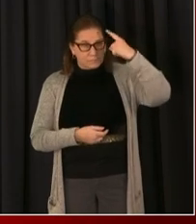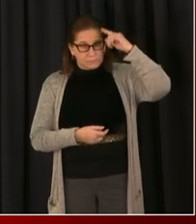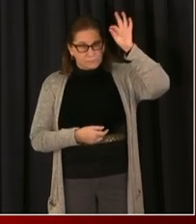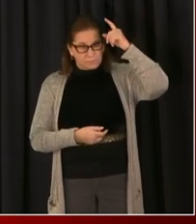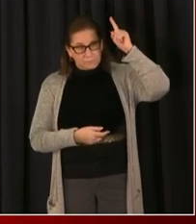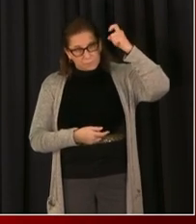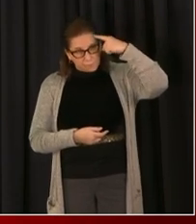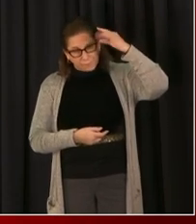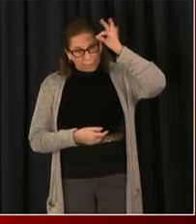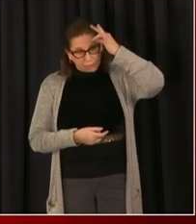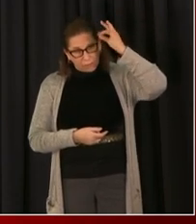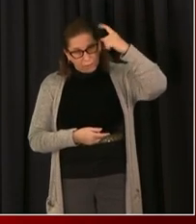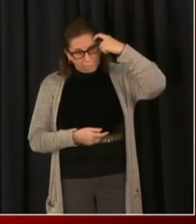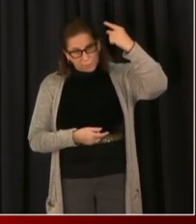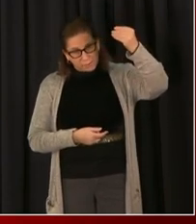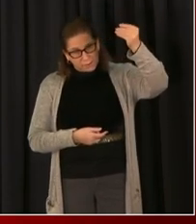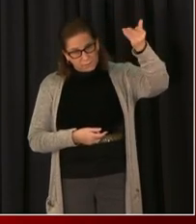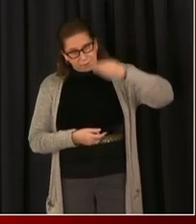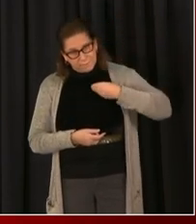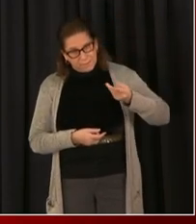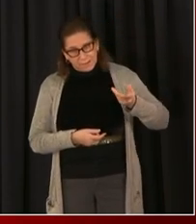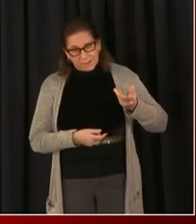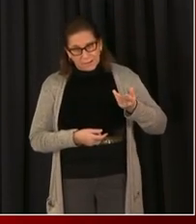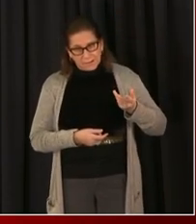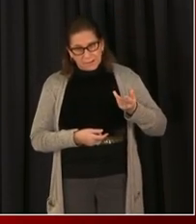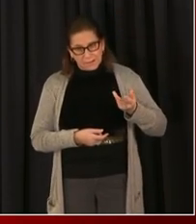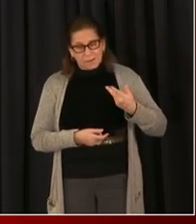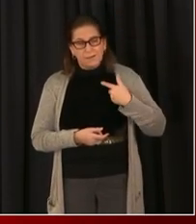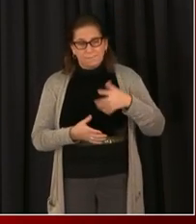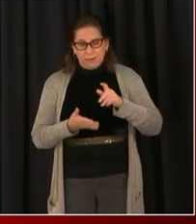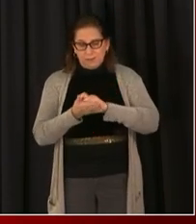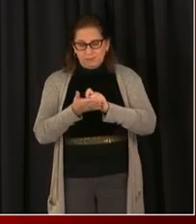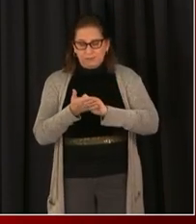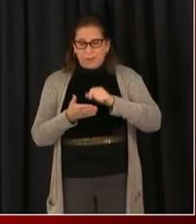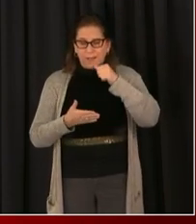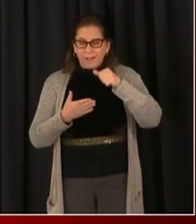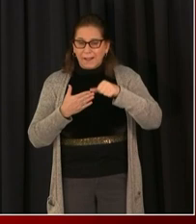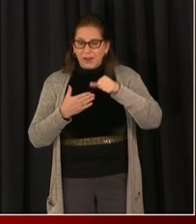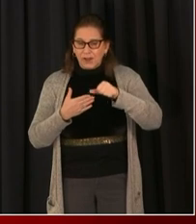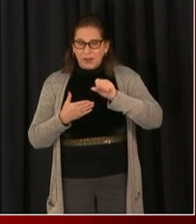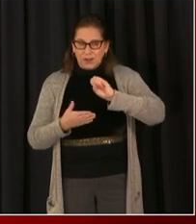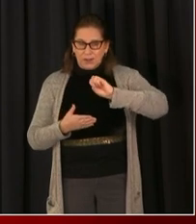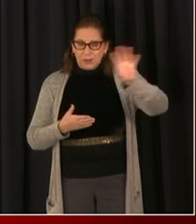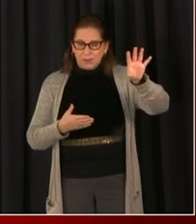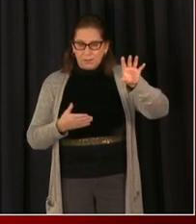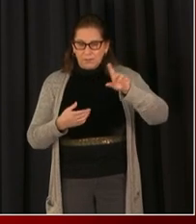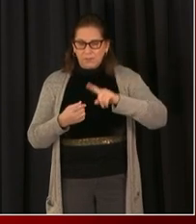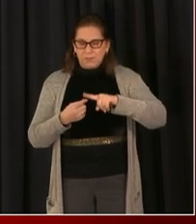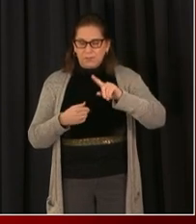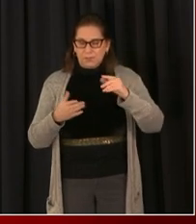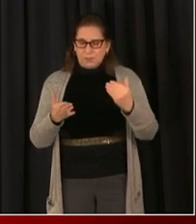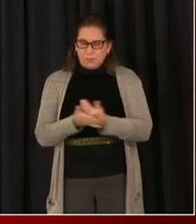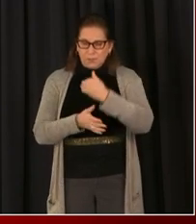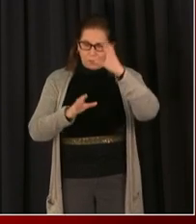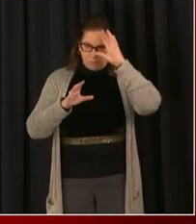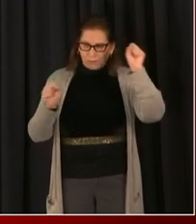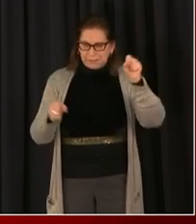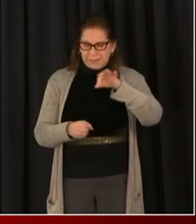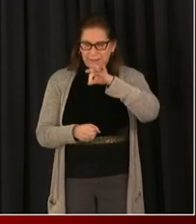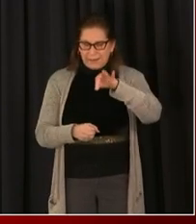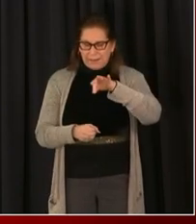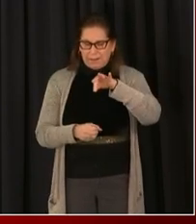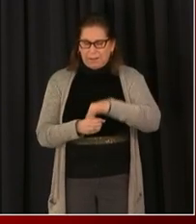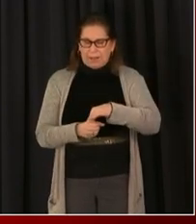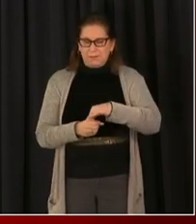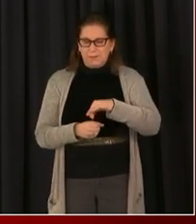I have sent a letter to the president-elect outlining some of the major concerns the people of the